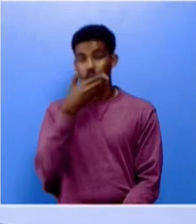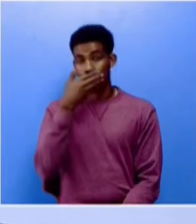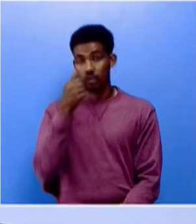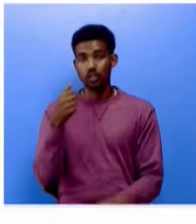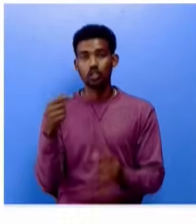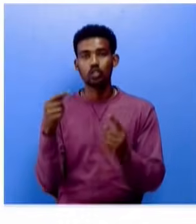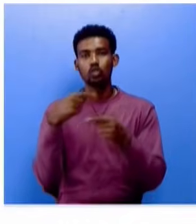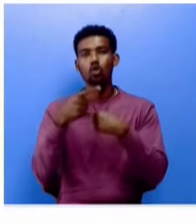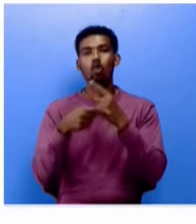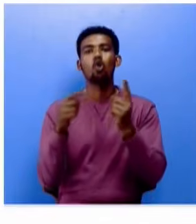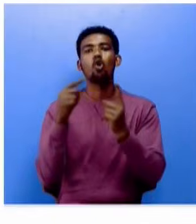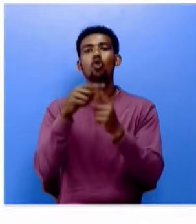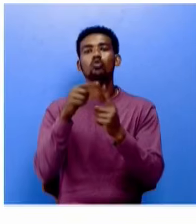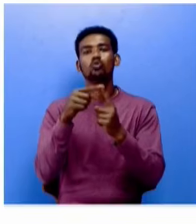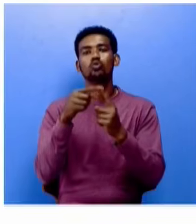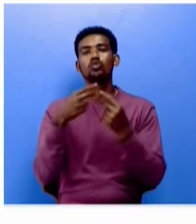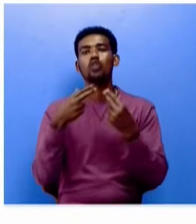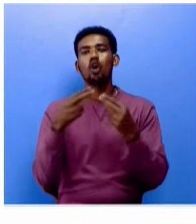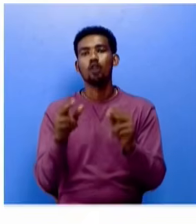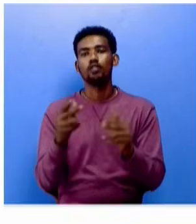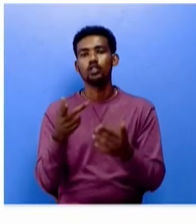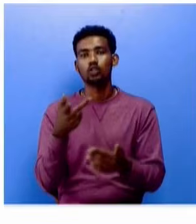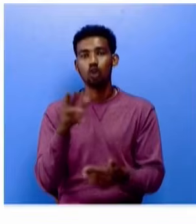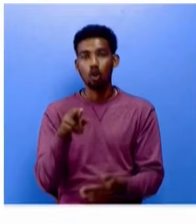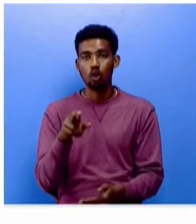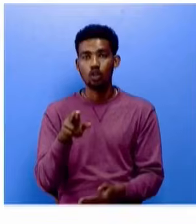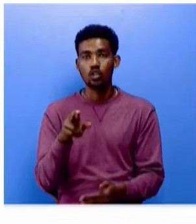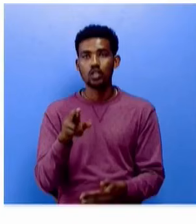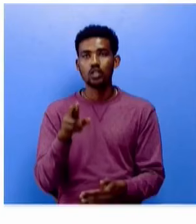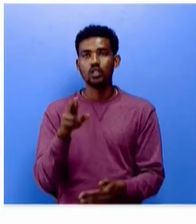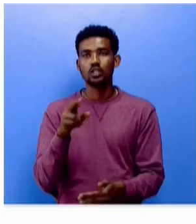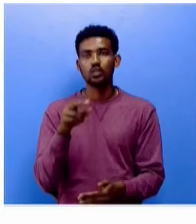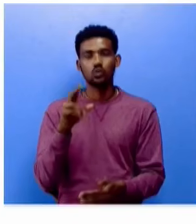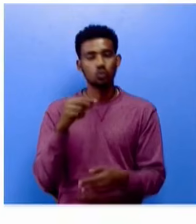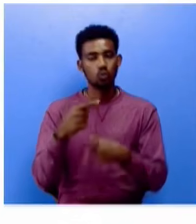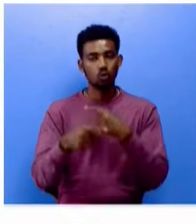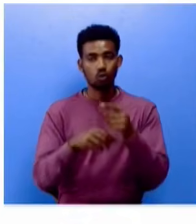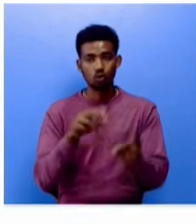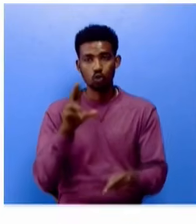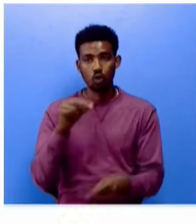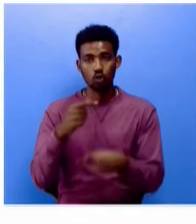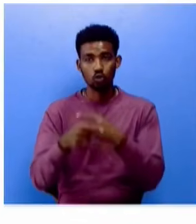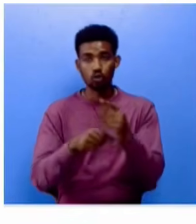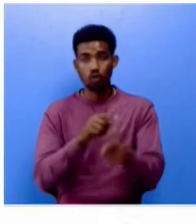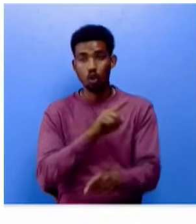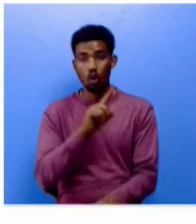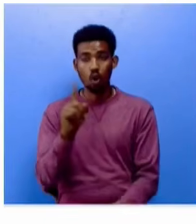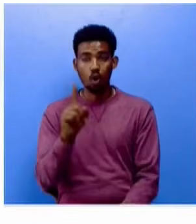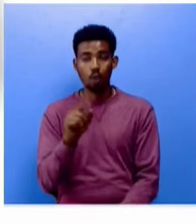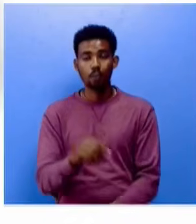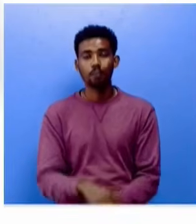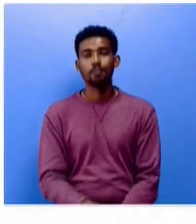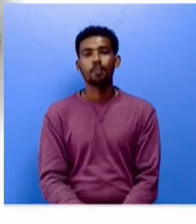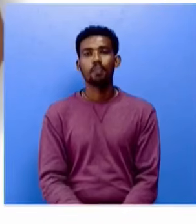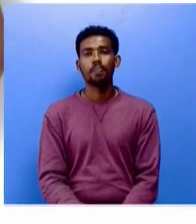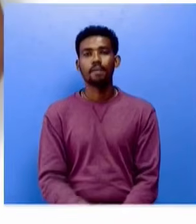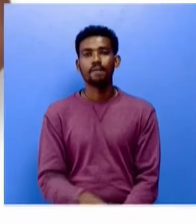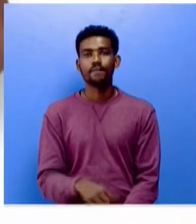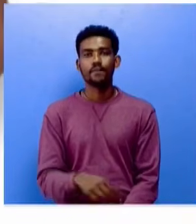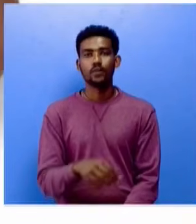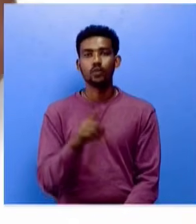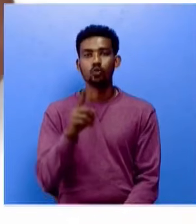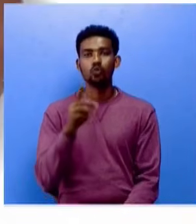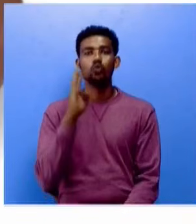office. Unless, or if not, unless you will be